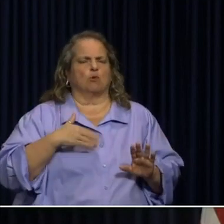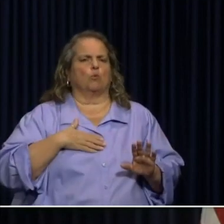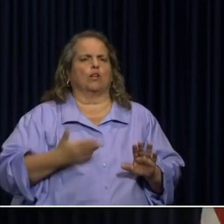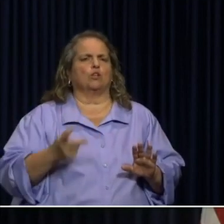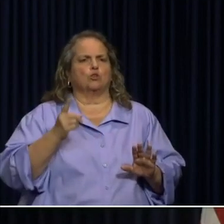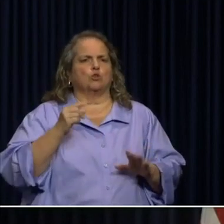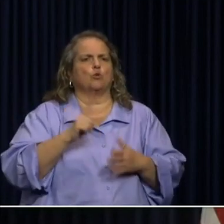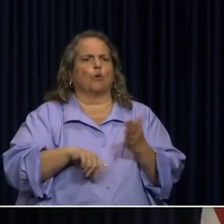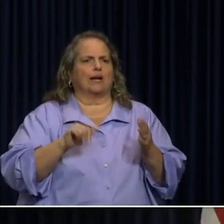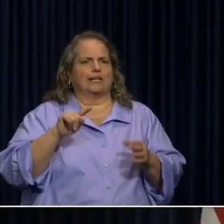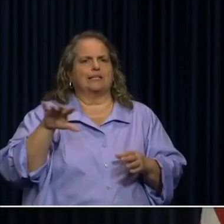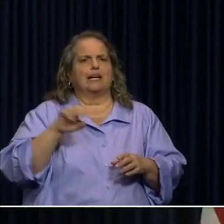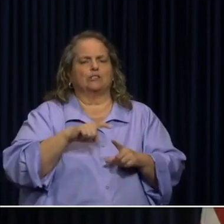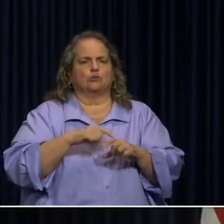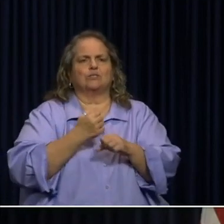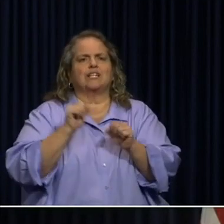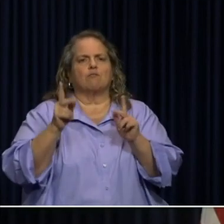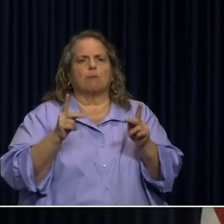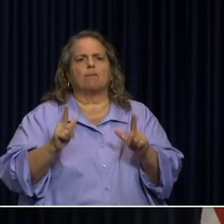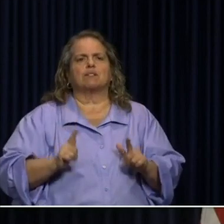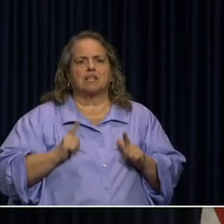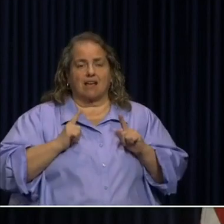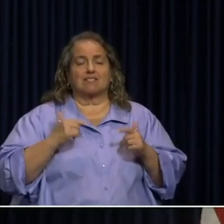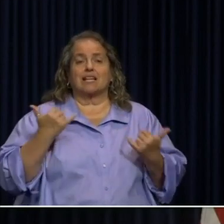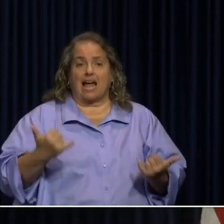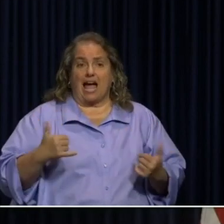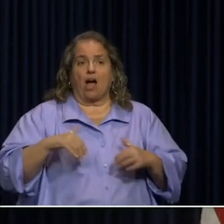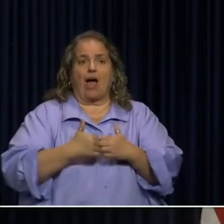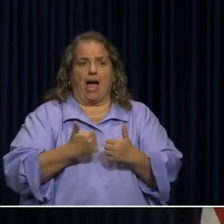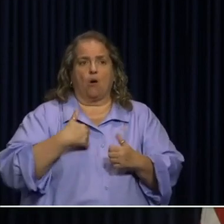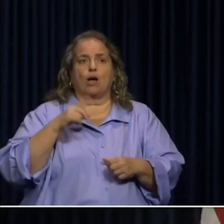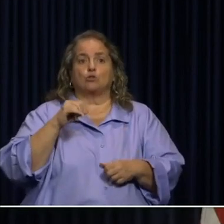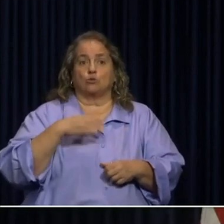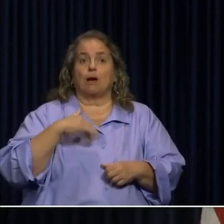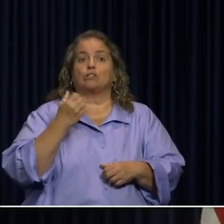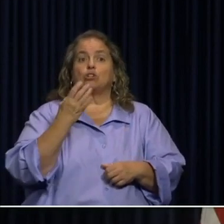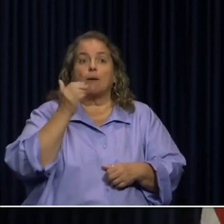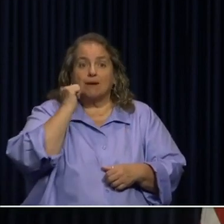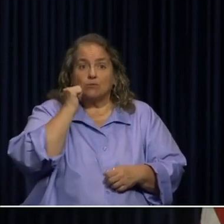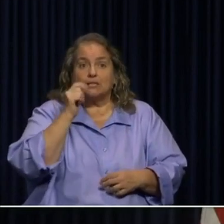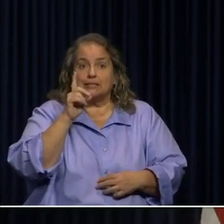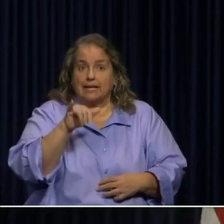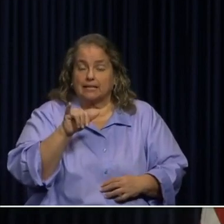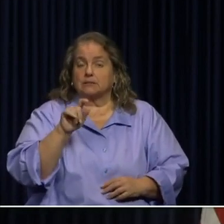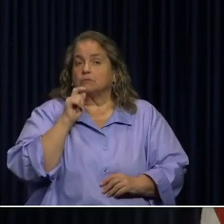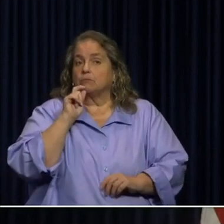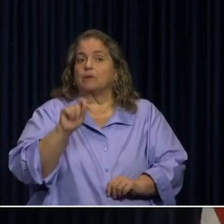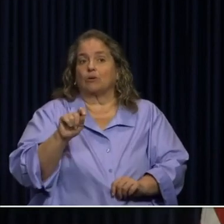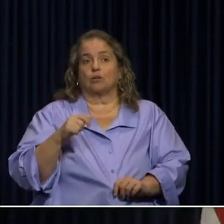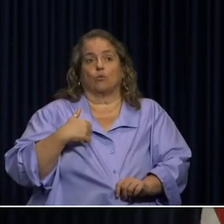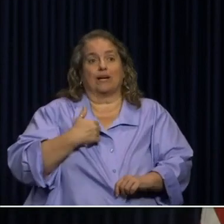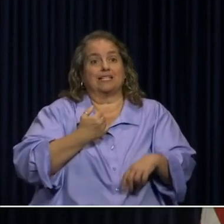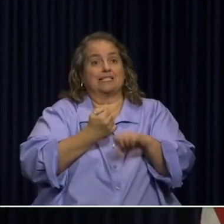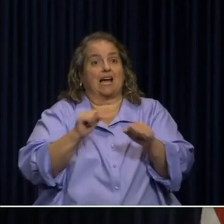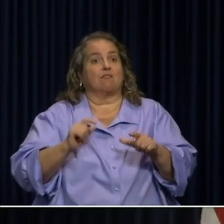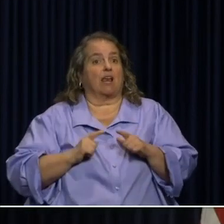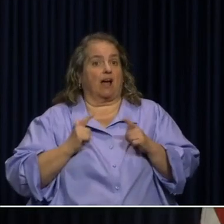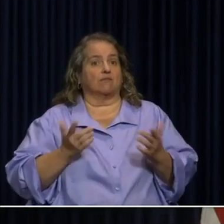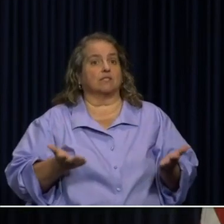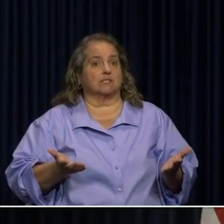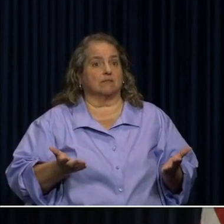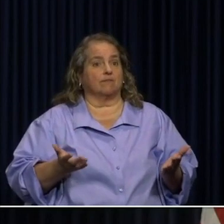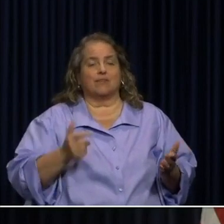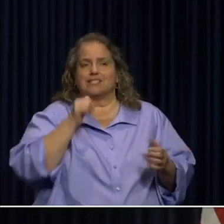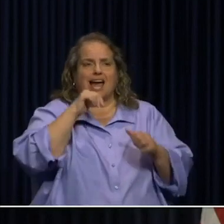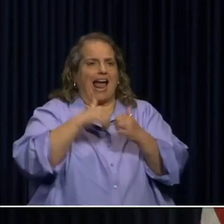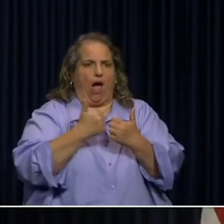to save people's lives, and that's now how I judge how I do my job every day. Do I think we saved lives or not? It's not